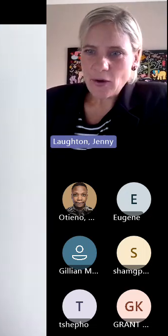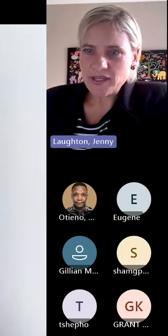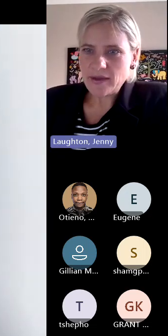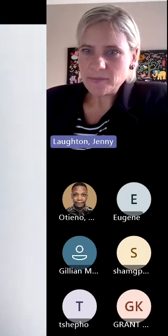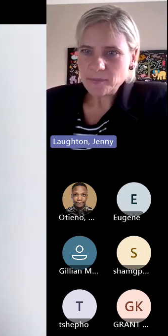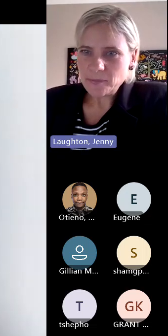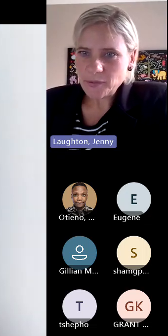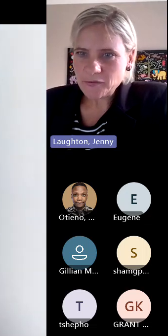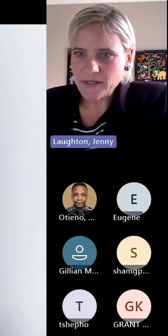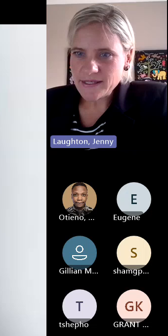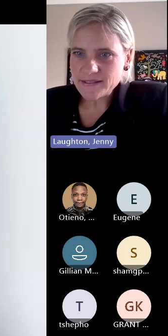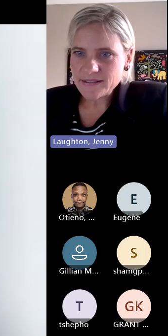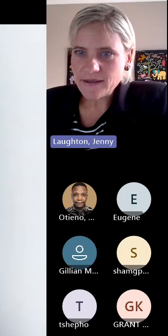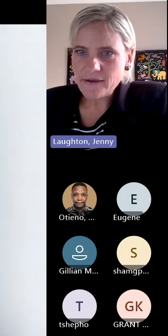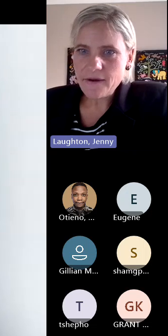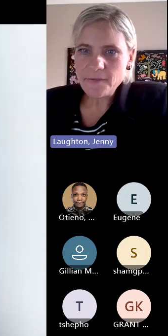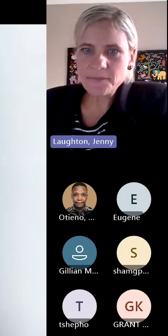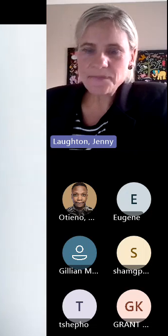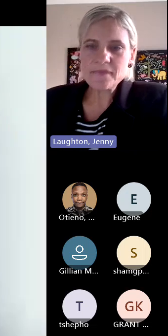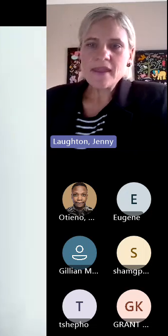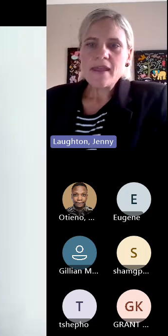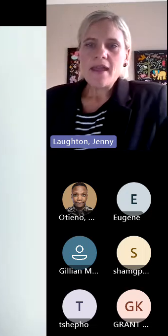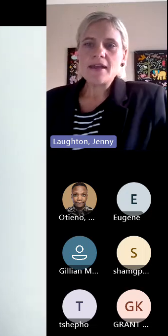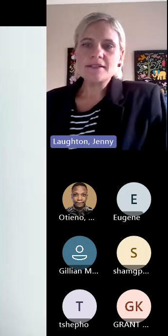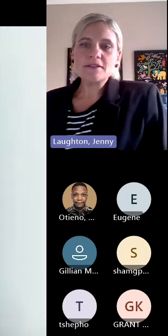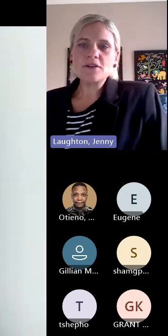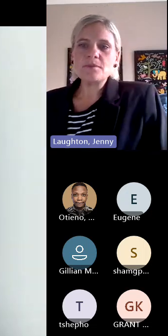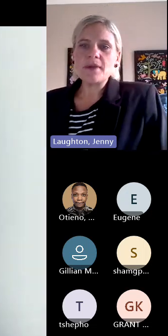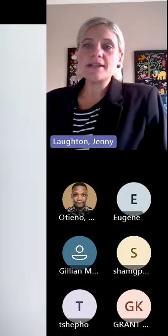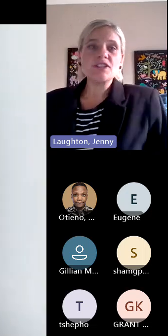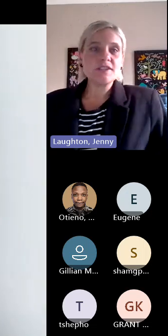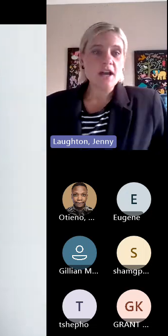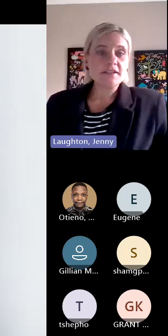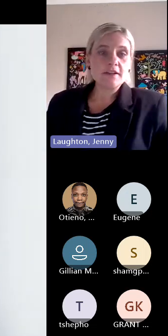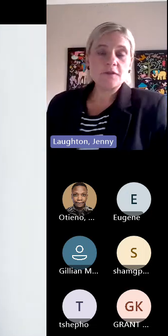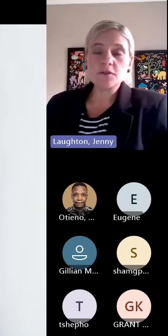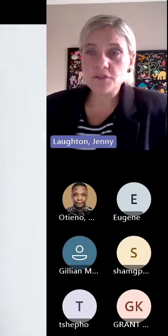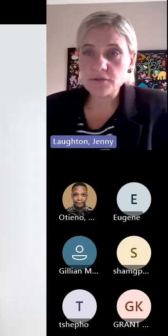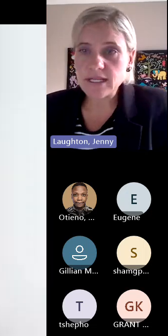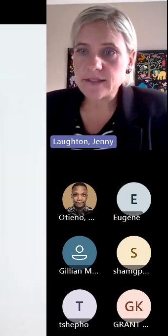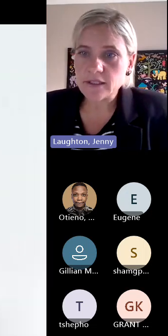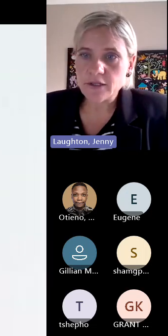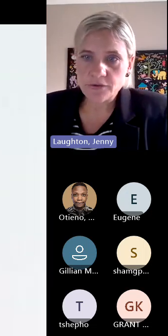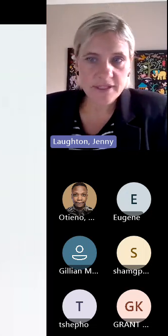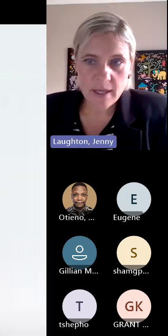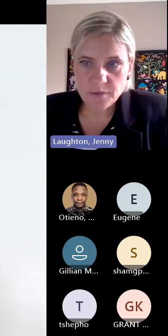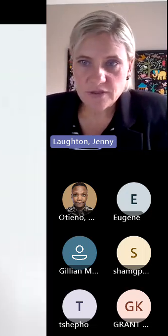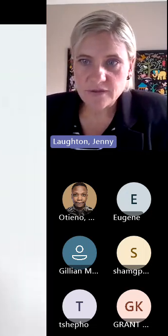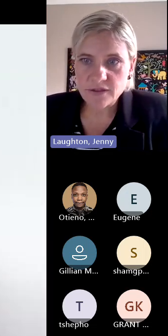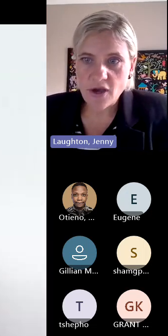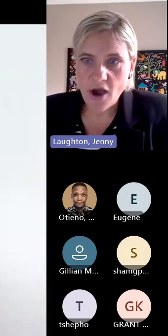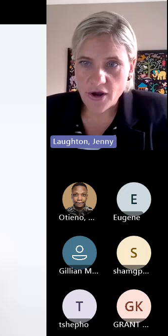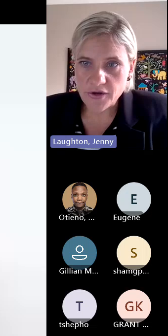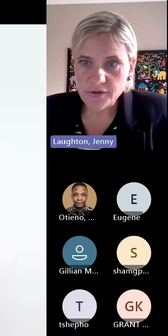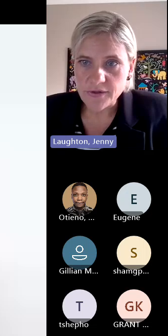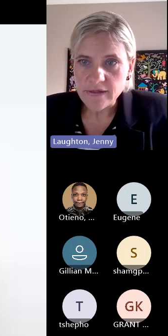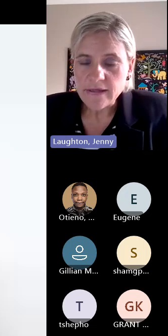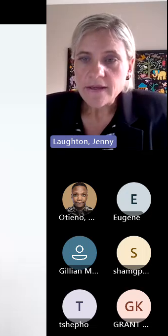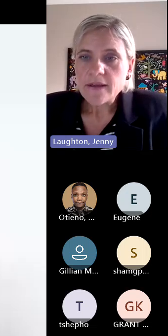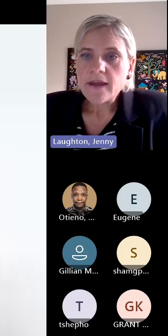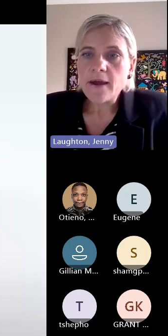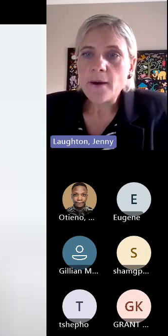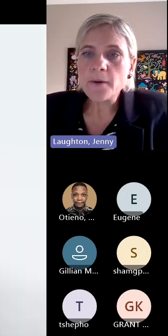And okay, perfect. And so may I just ask, if you do need the closed captions